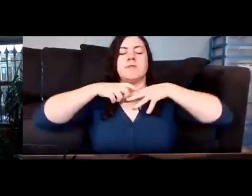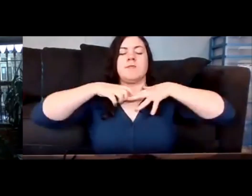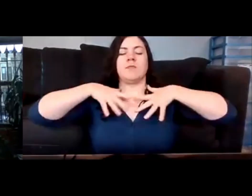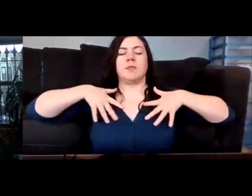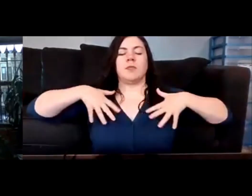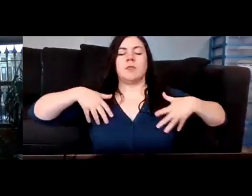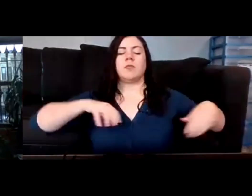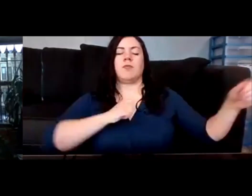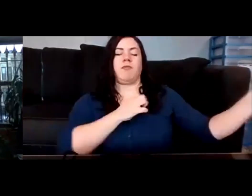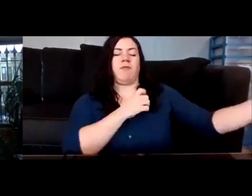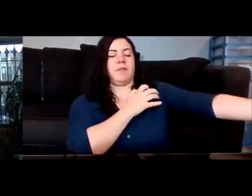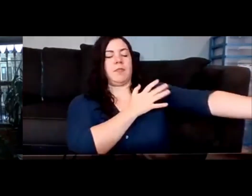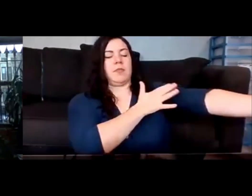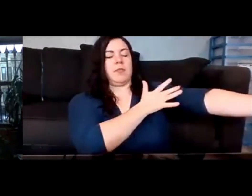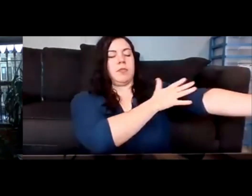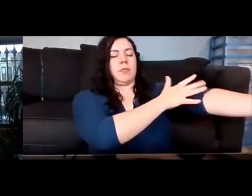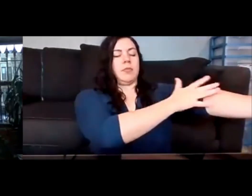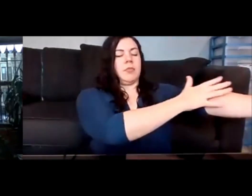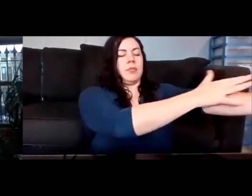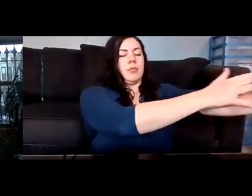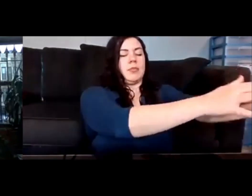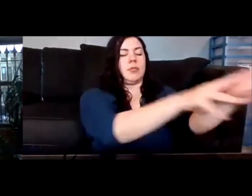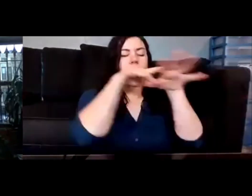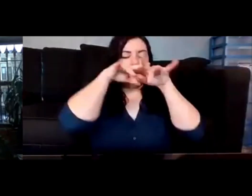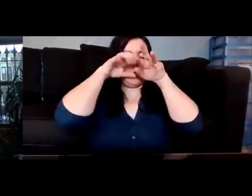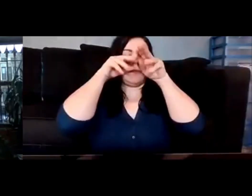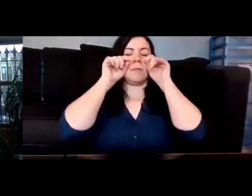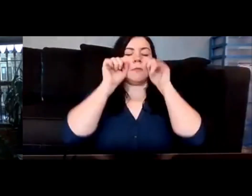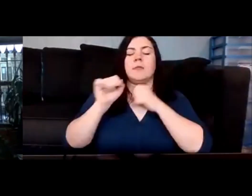Feel it expanding to each cell in the body.